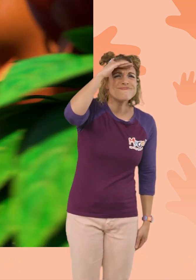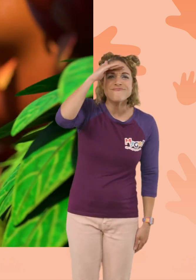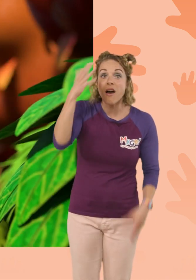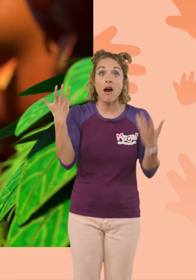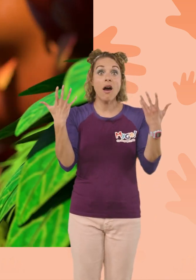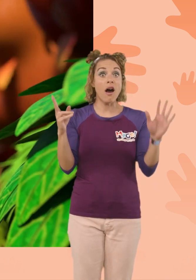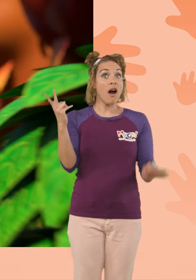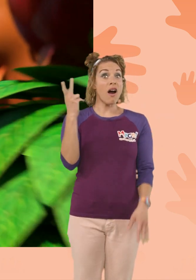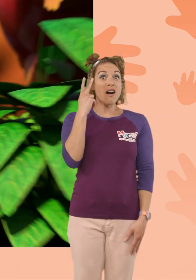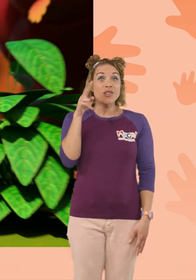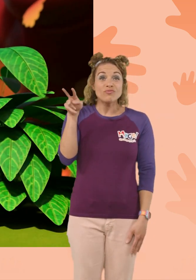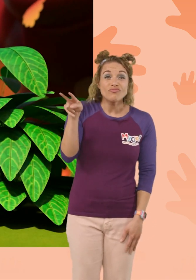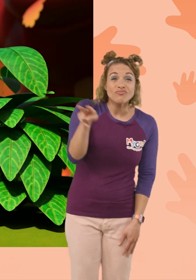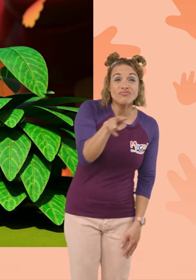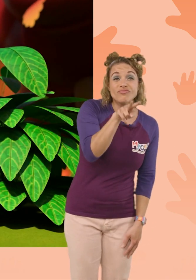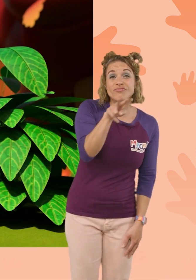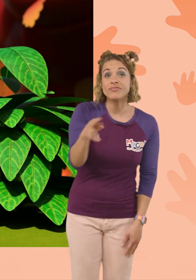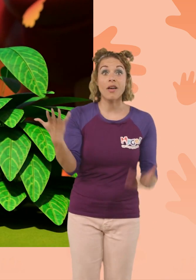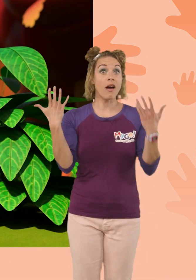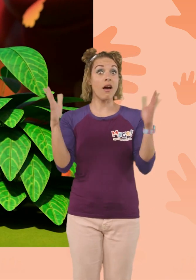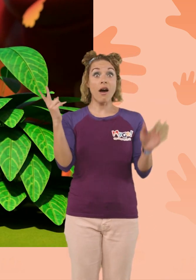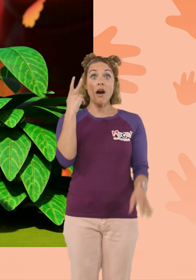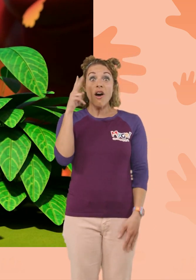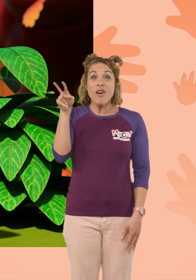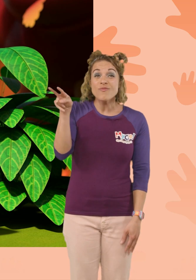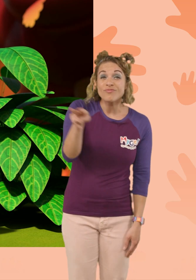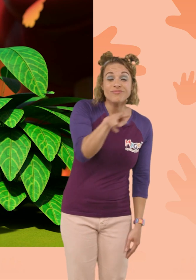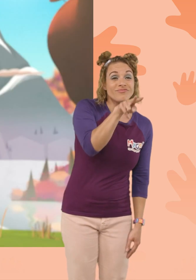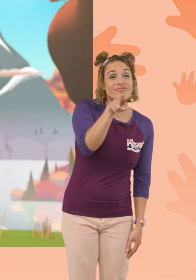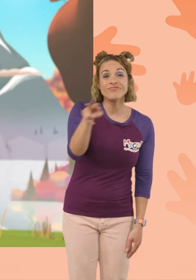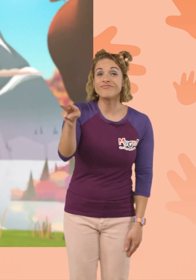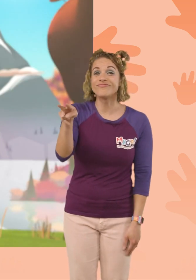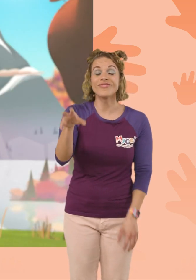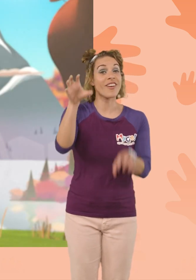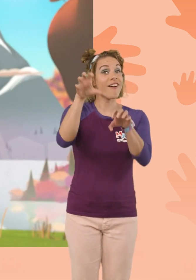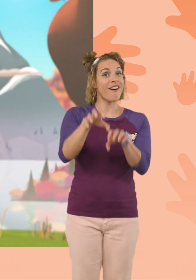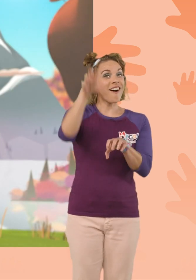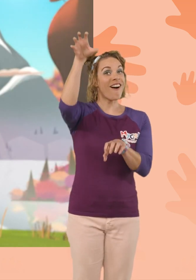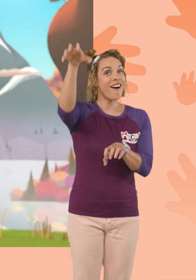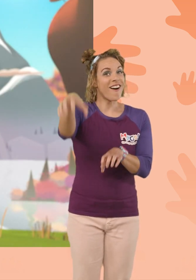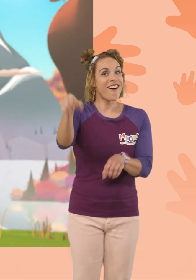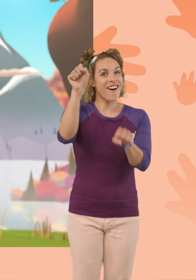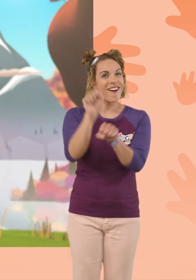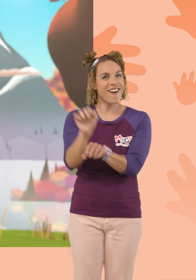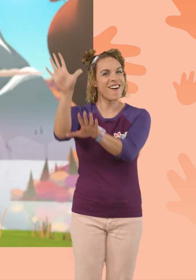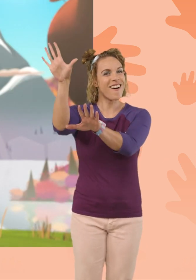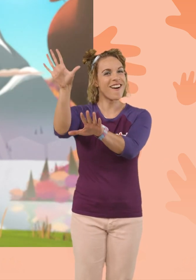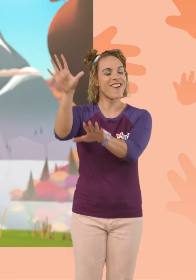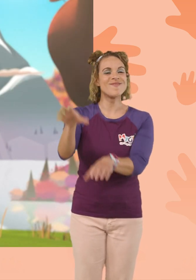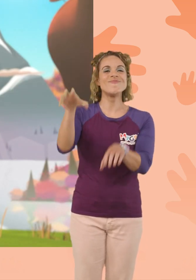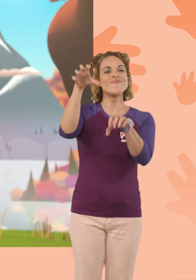see, and all that she could see, and all that she could see was the other side